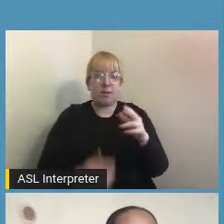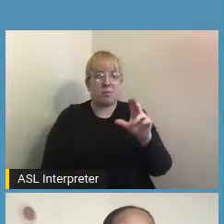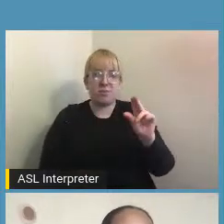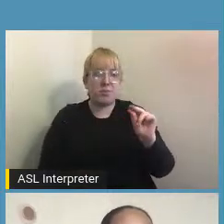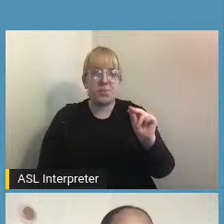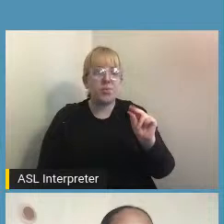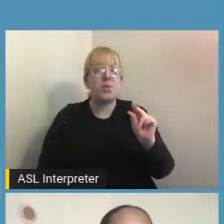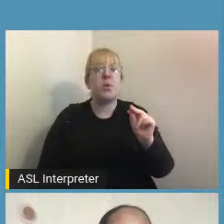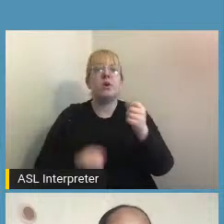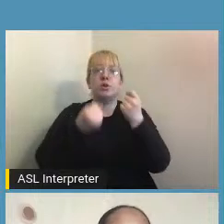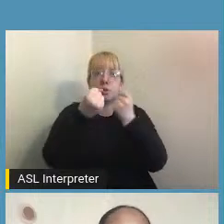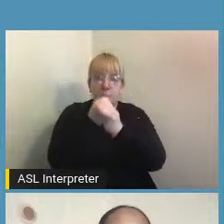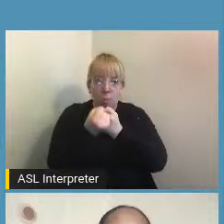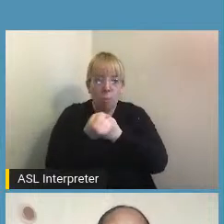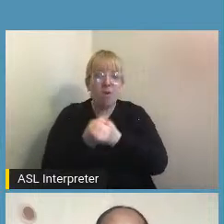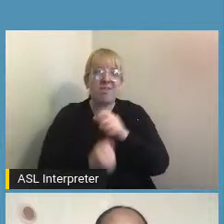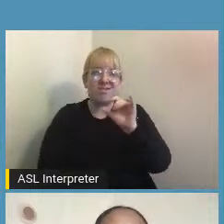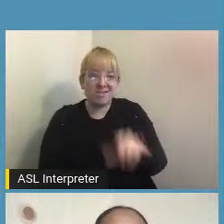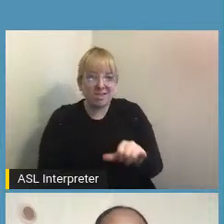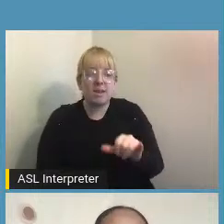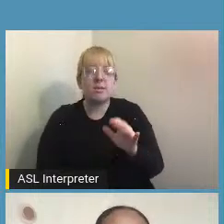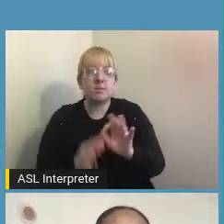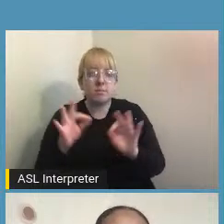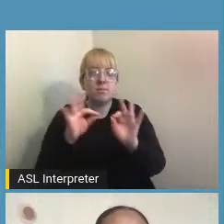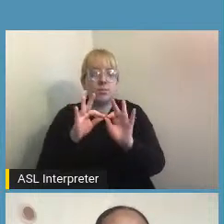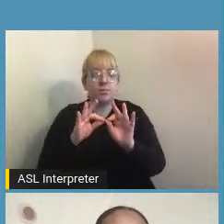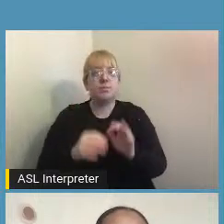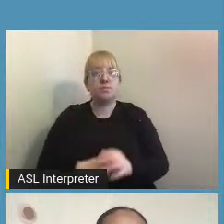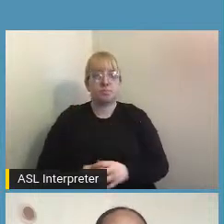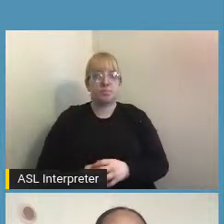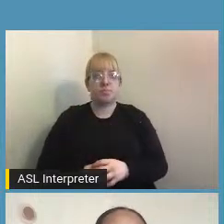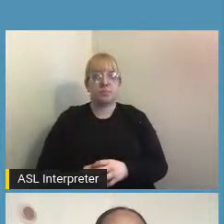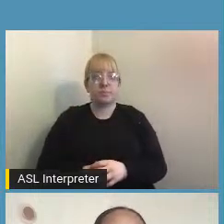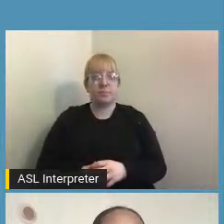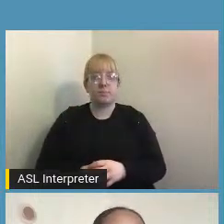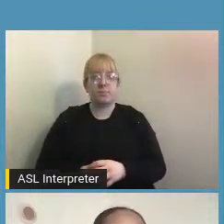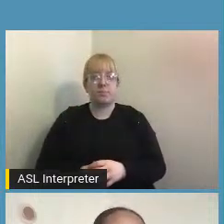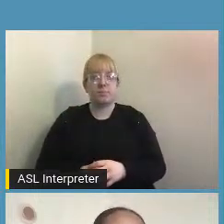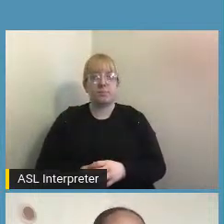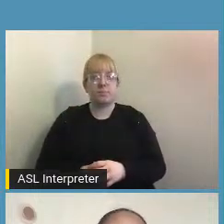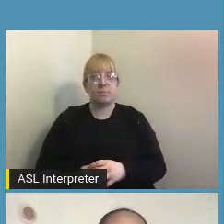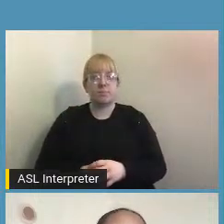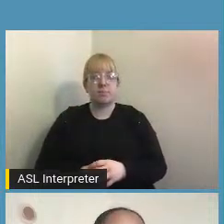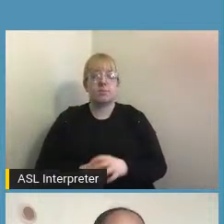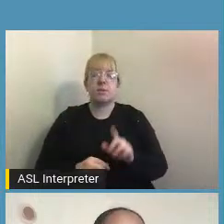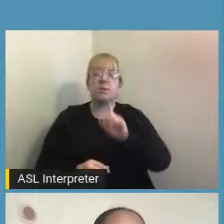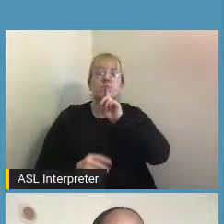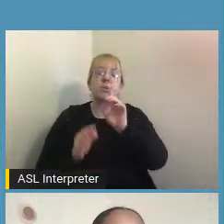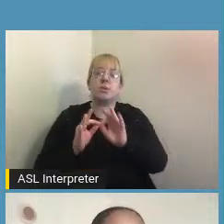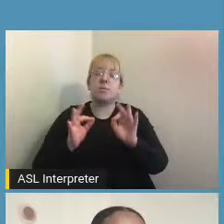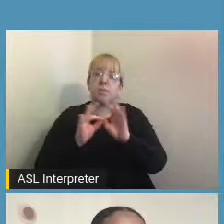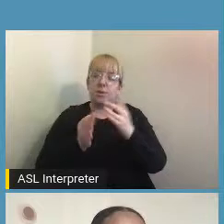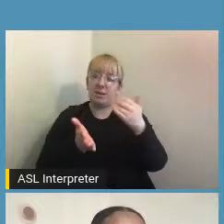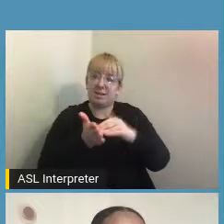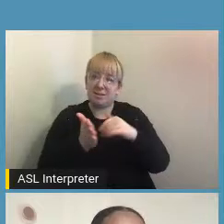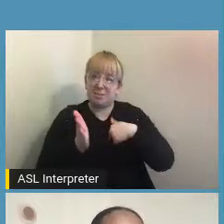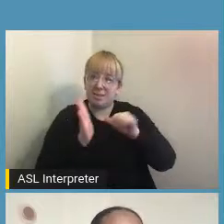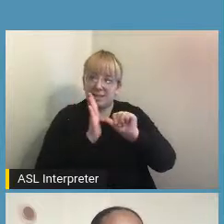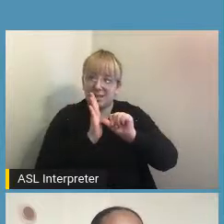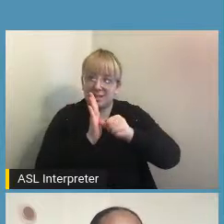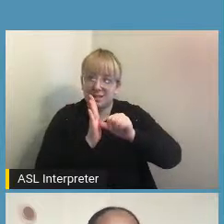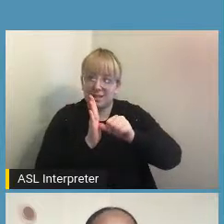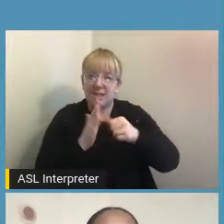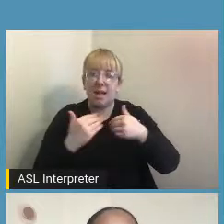if so to speak, to what you have going on. So it's important, again, have your true